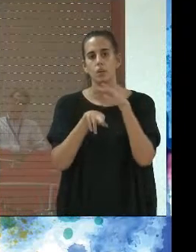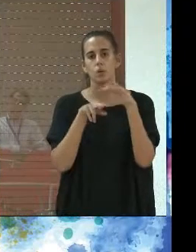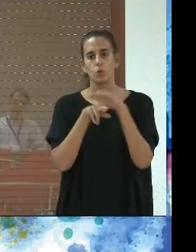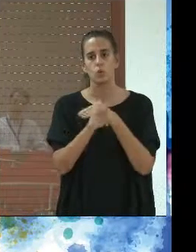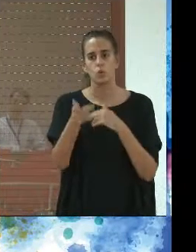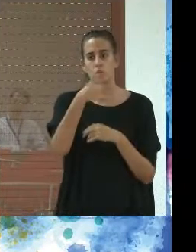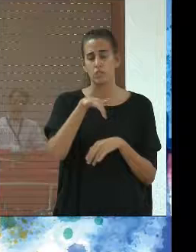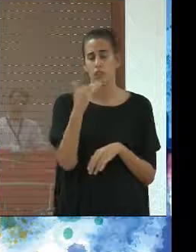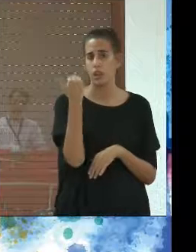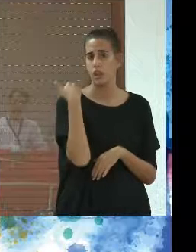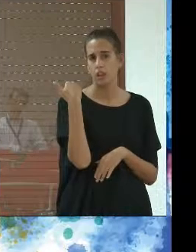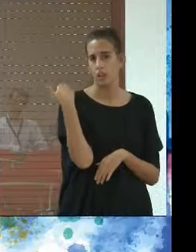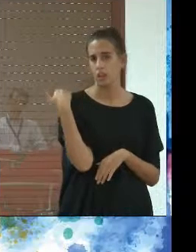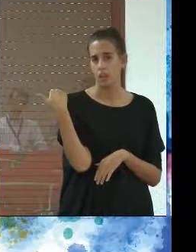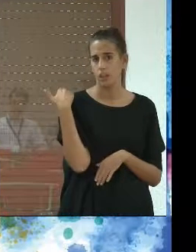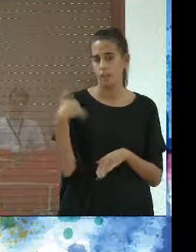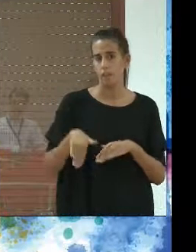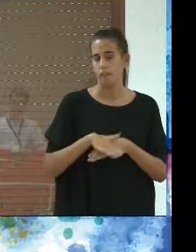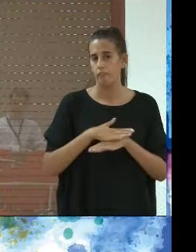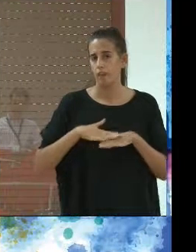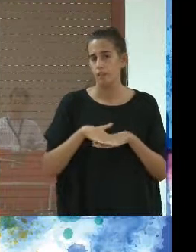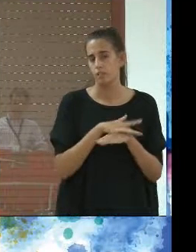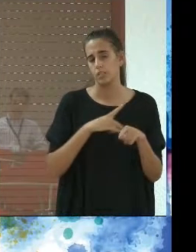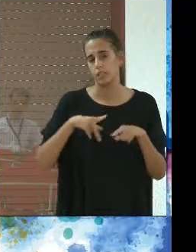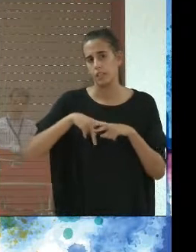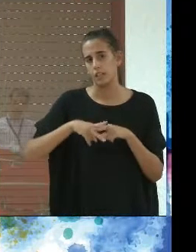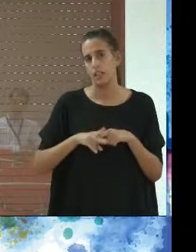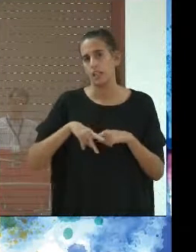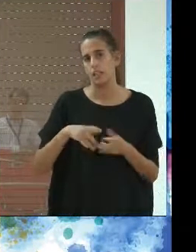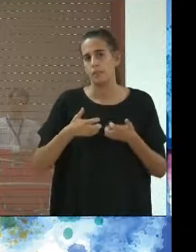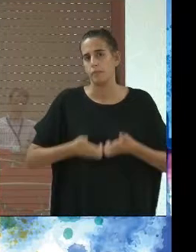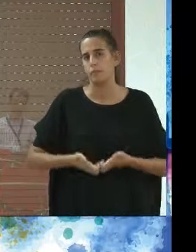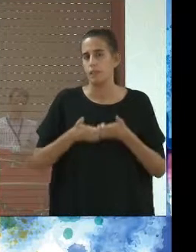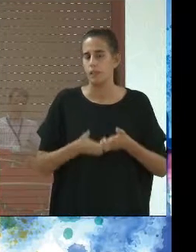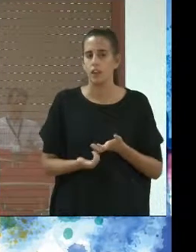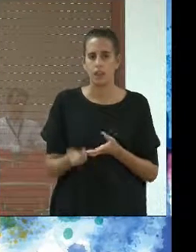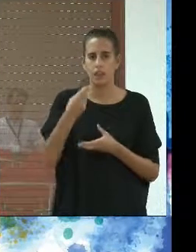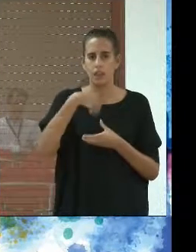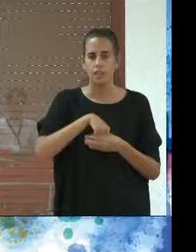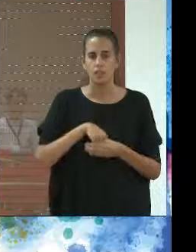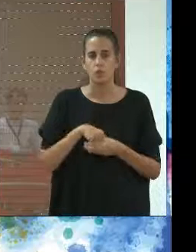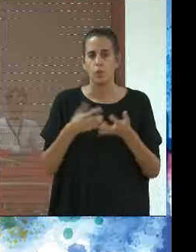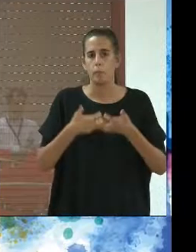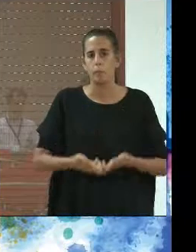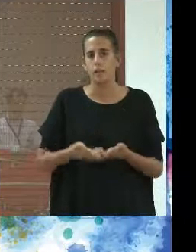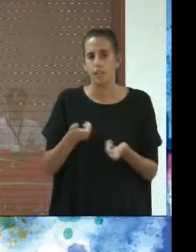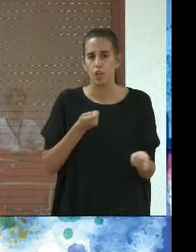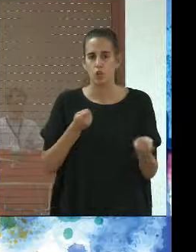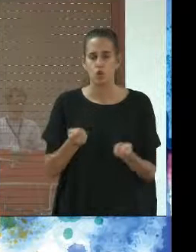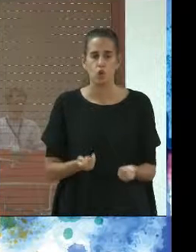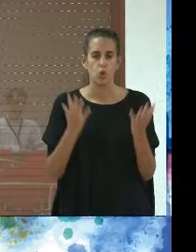The resources we've used up until now is primarily a mechanized shop, where we